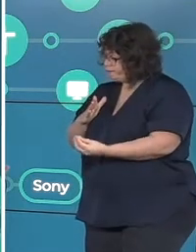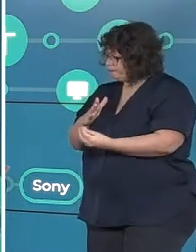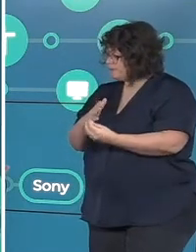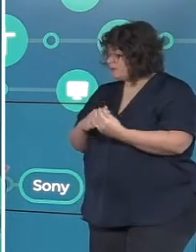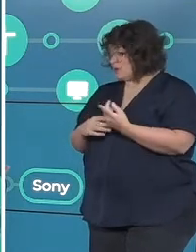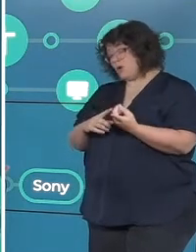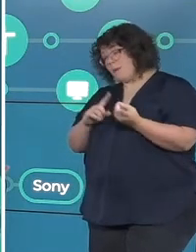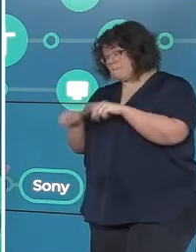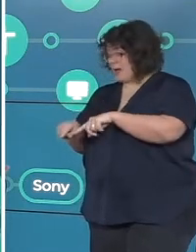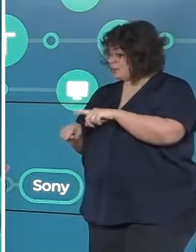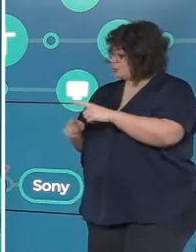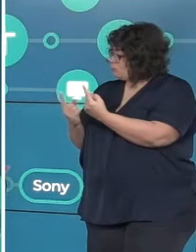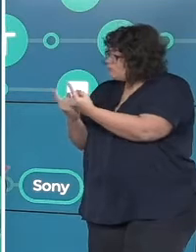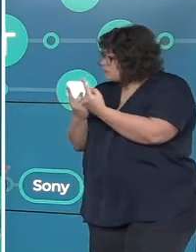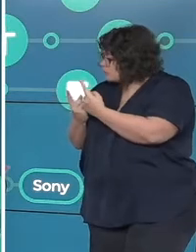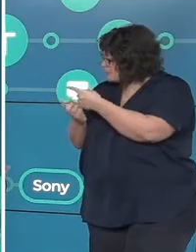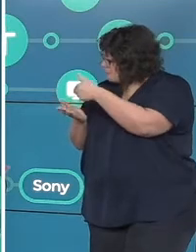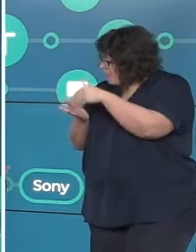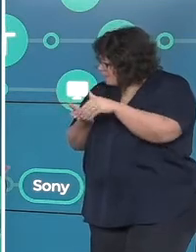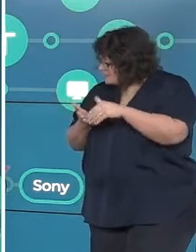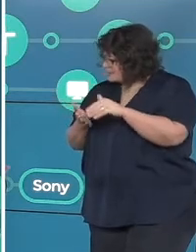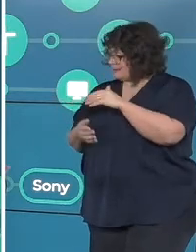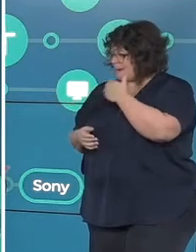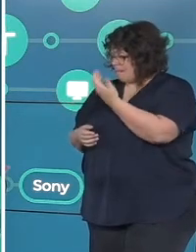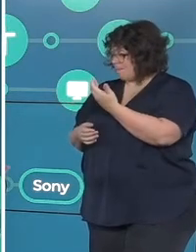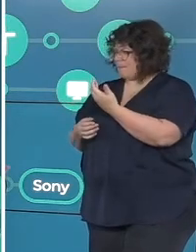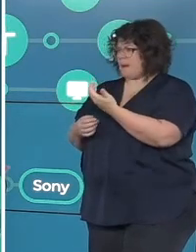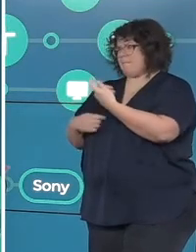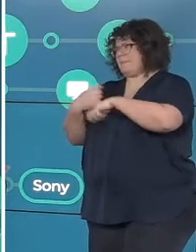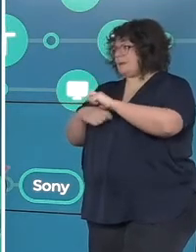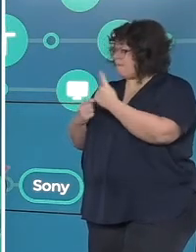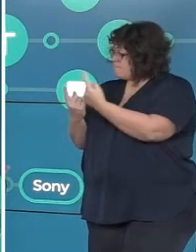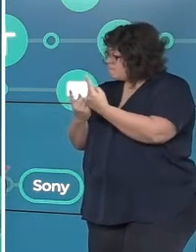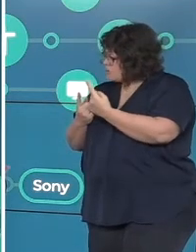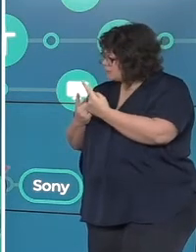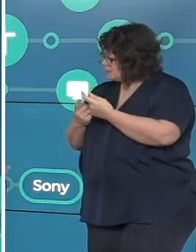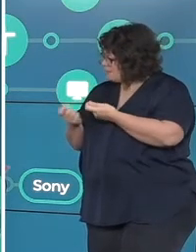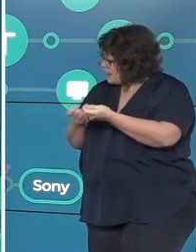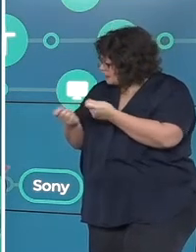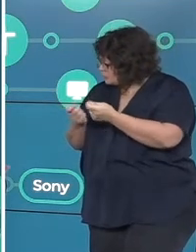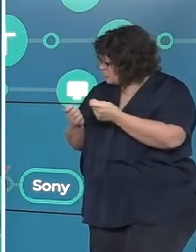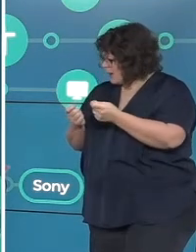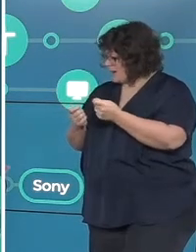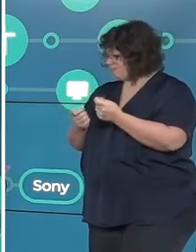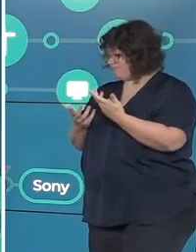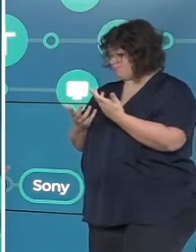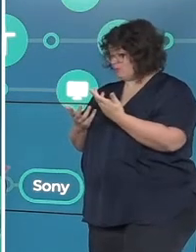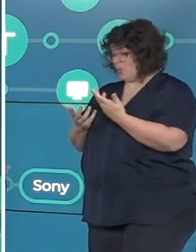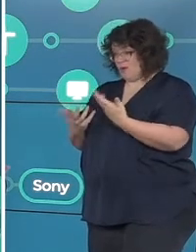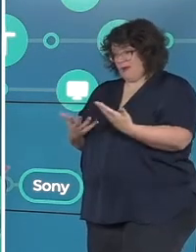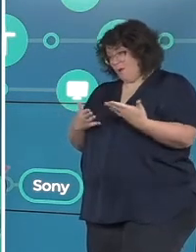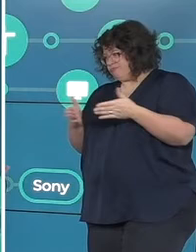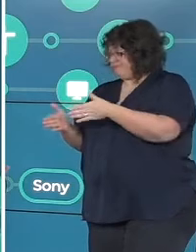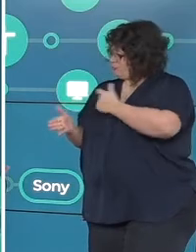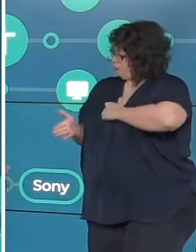manager across everything that we make, and then from there into the role that I'm in right now, which is more holistically